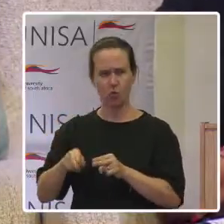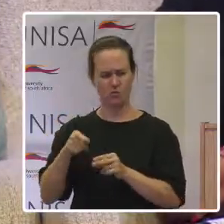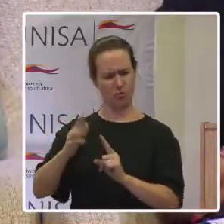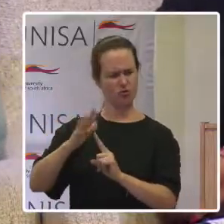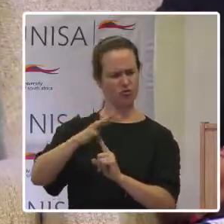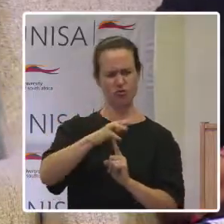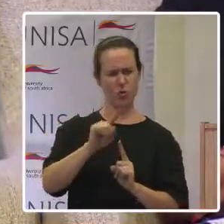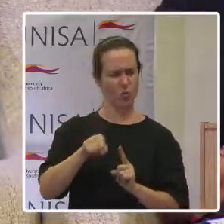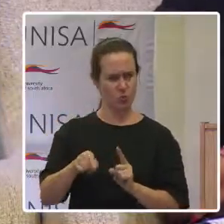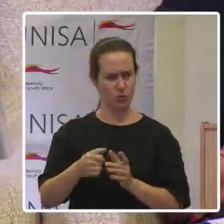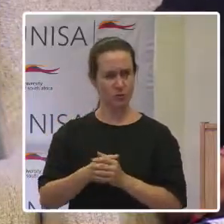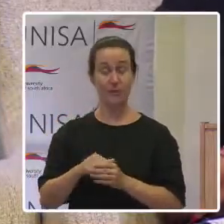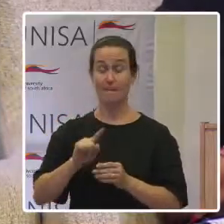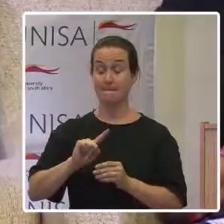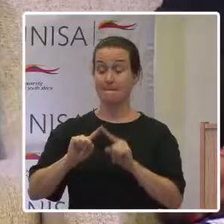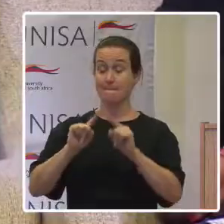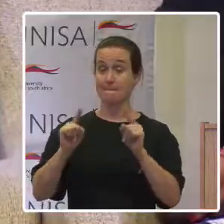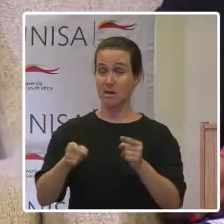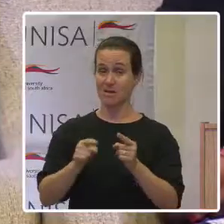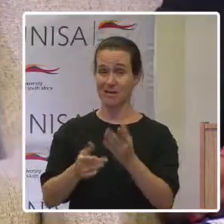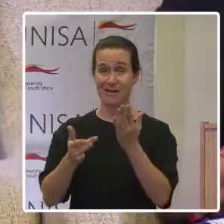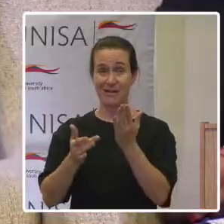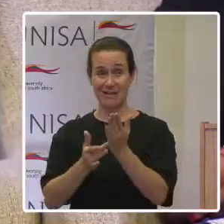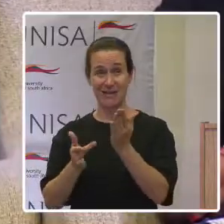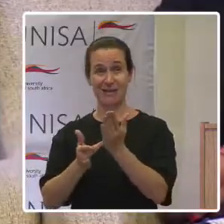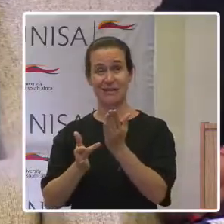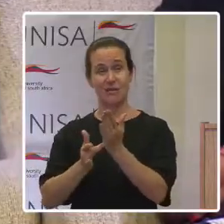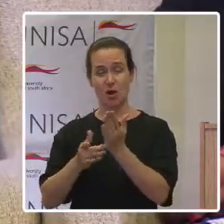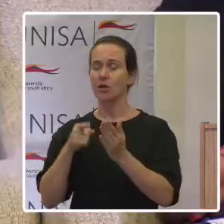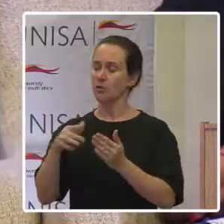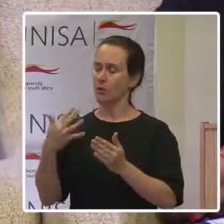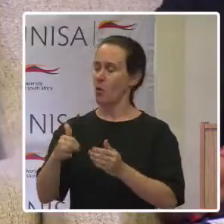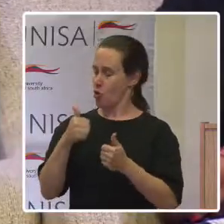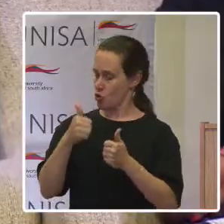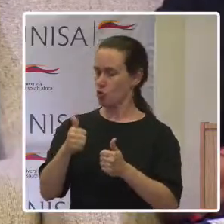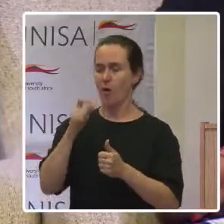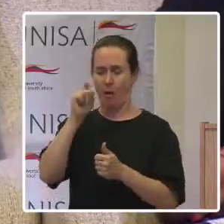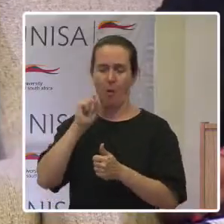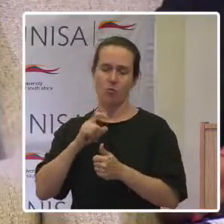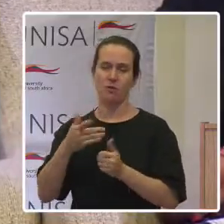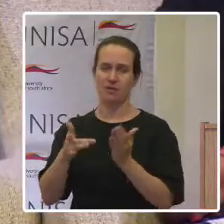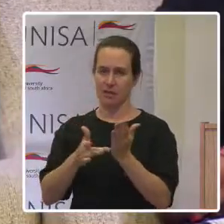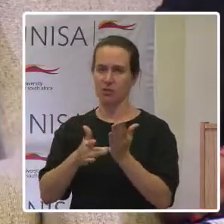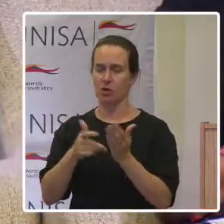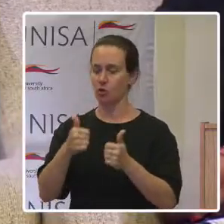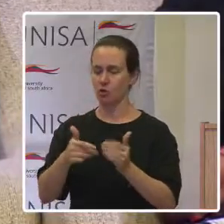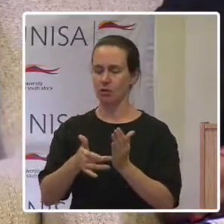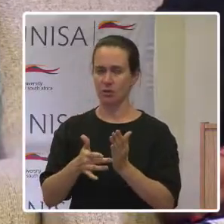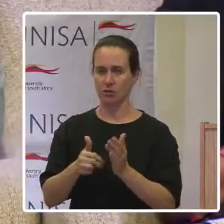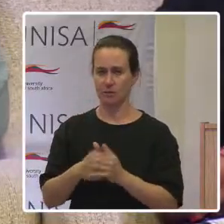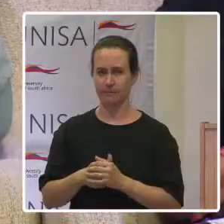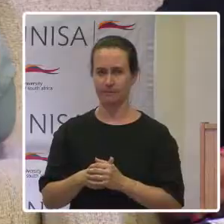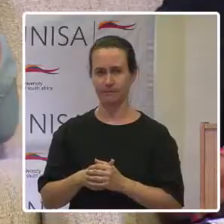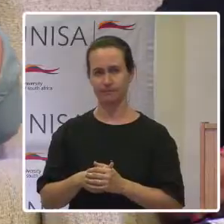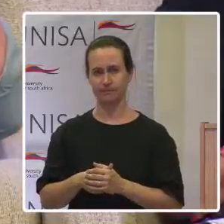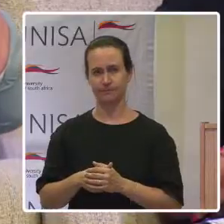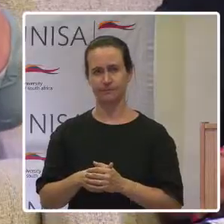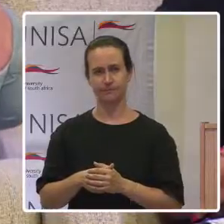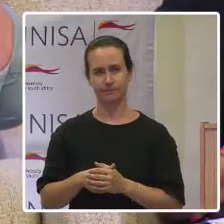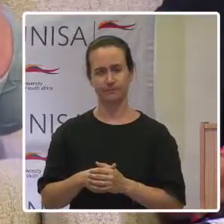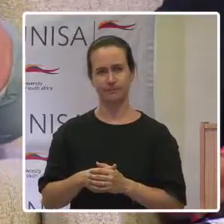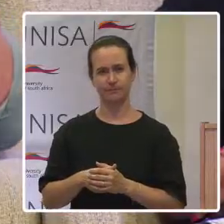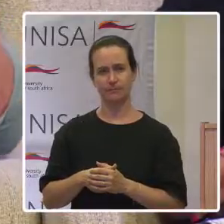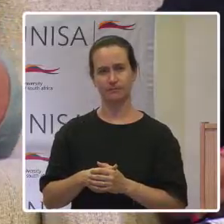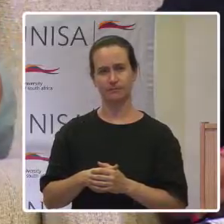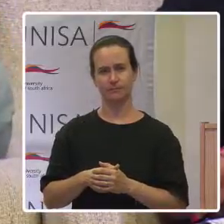drones, the technology is very, very advanced. And we